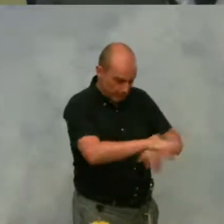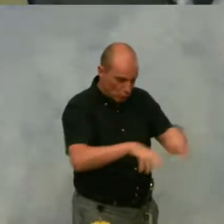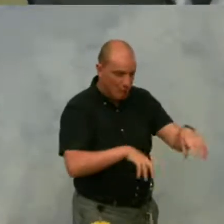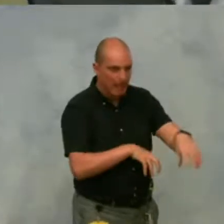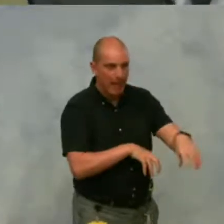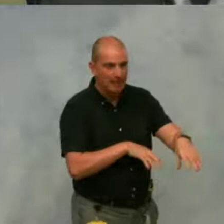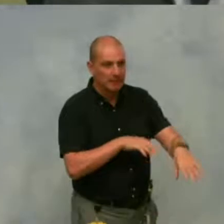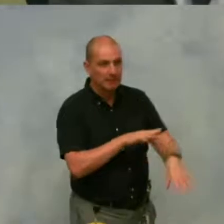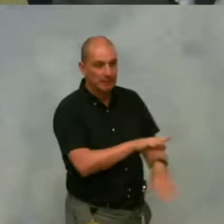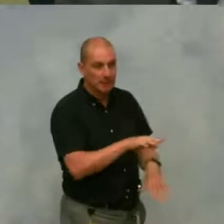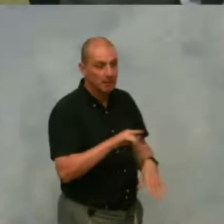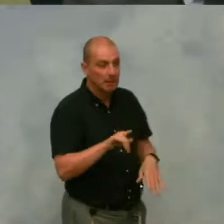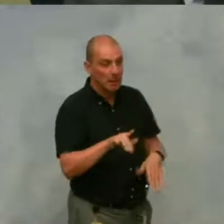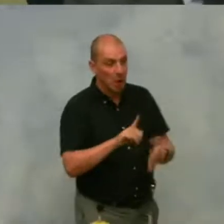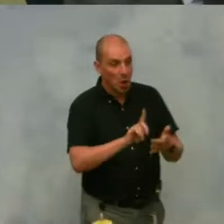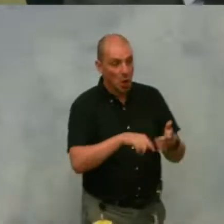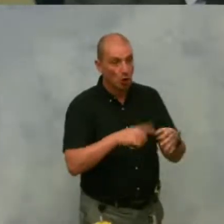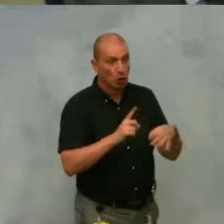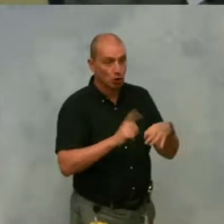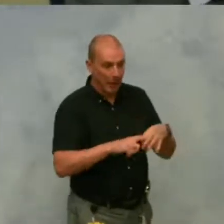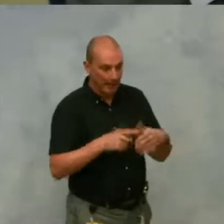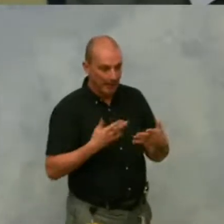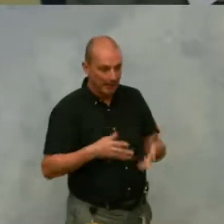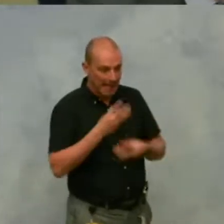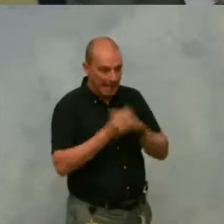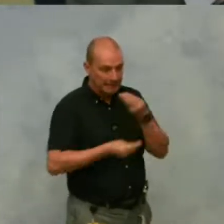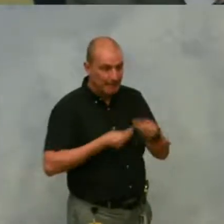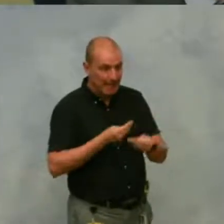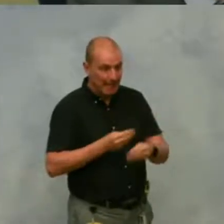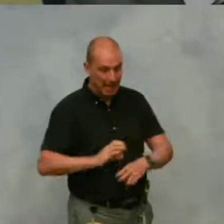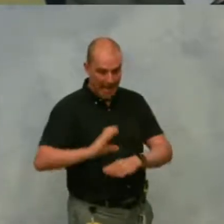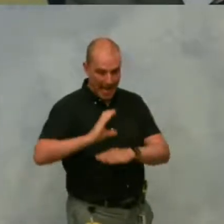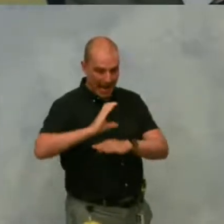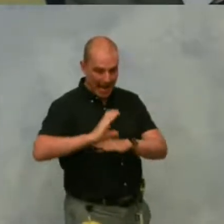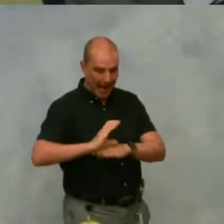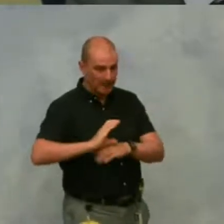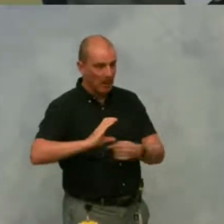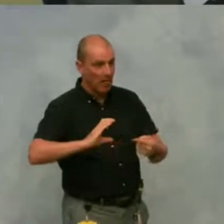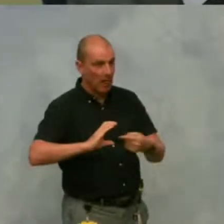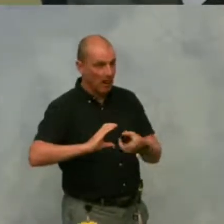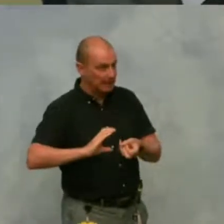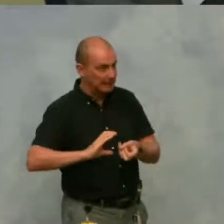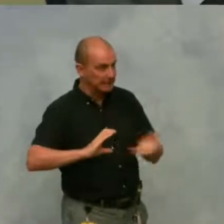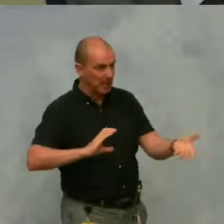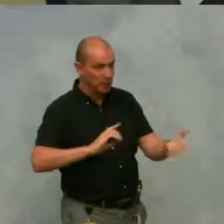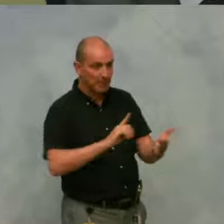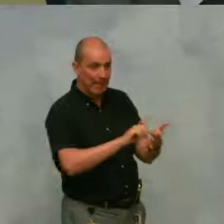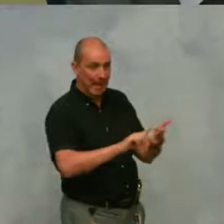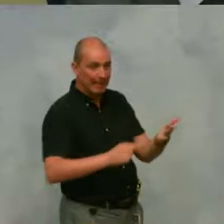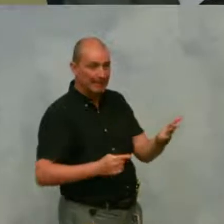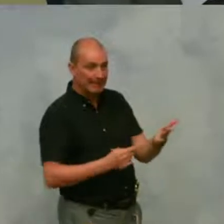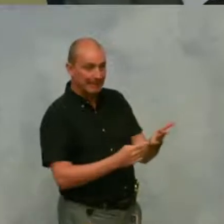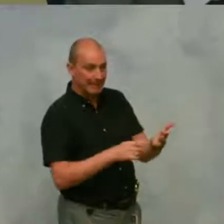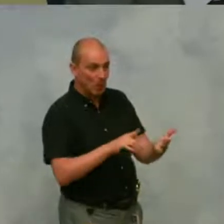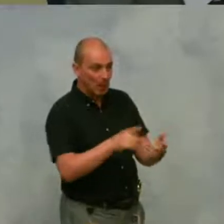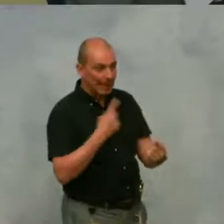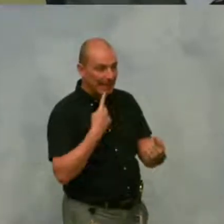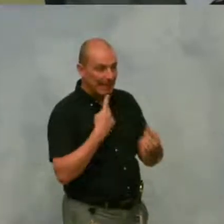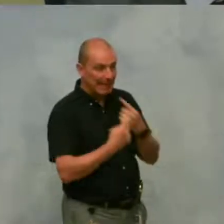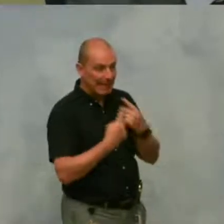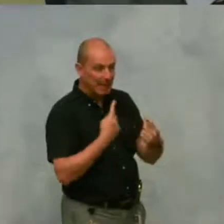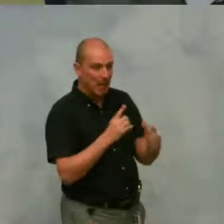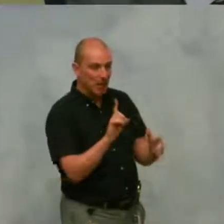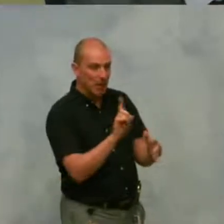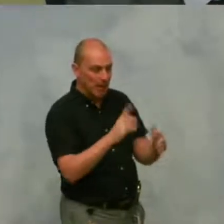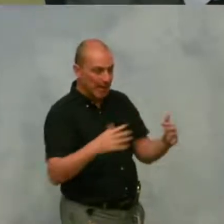to earlier, there's a capital spend associated with IT, and the data network takes up a good chunk of